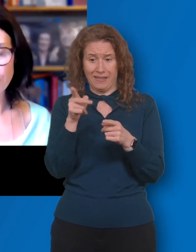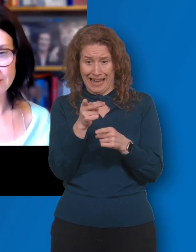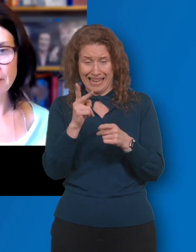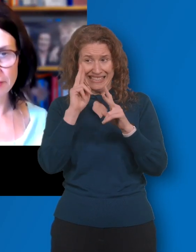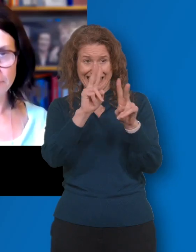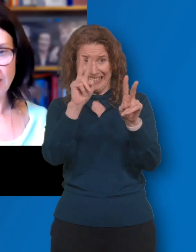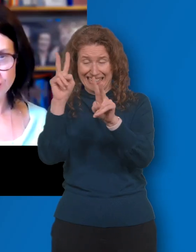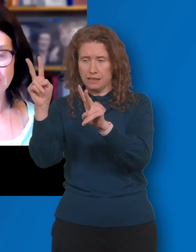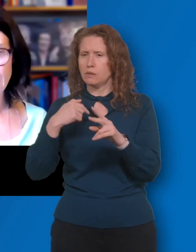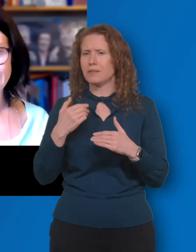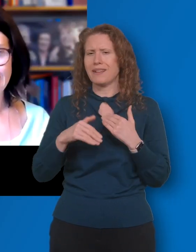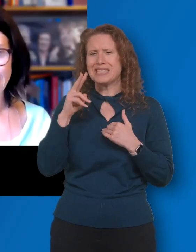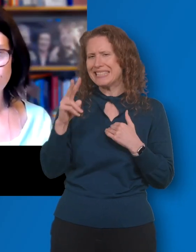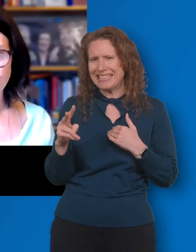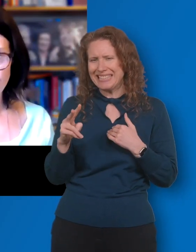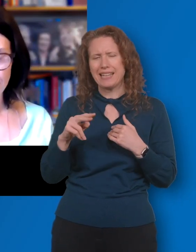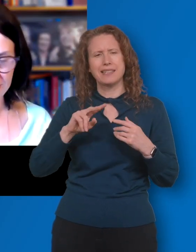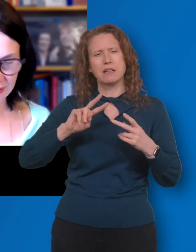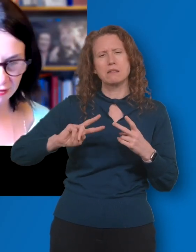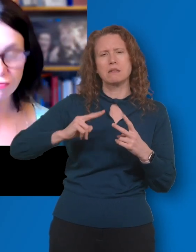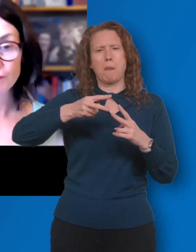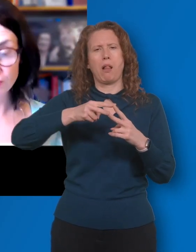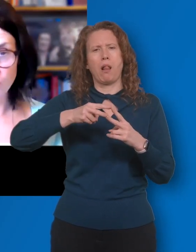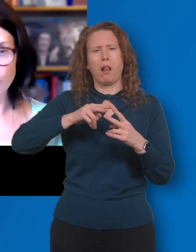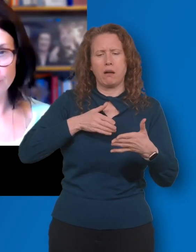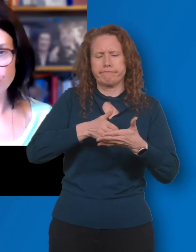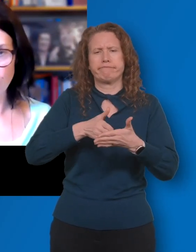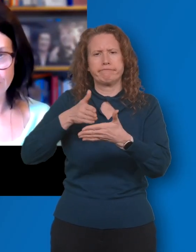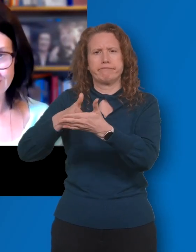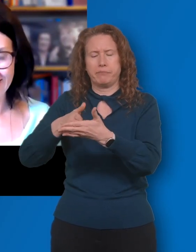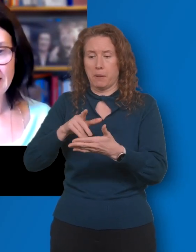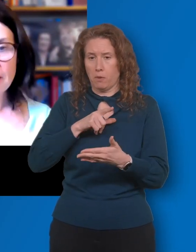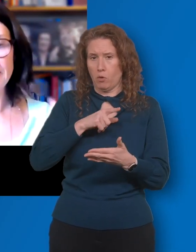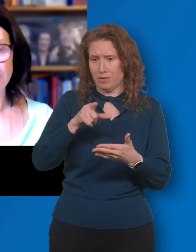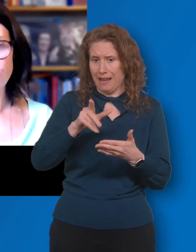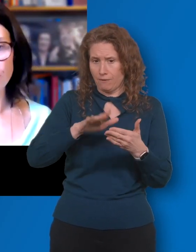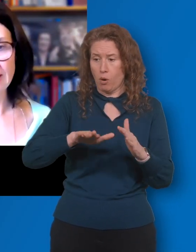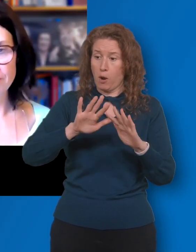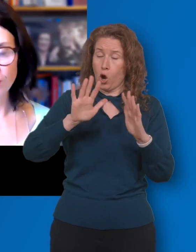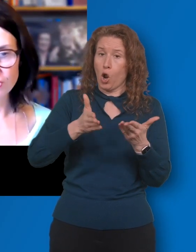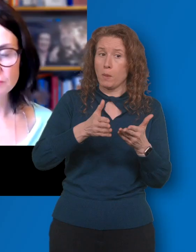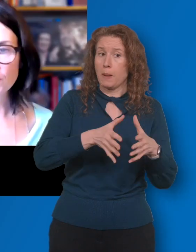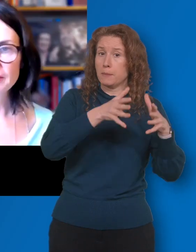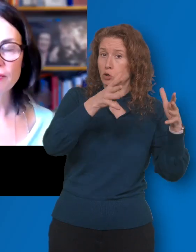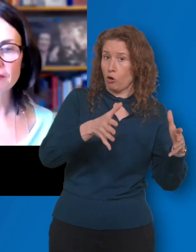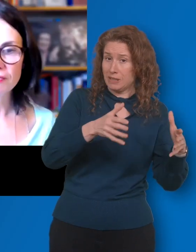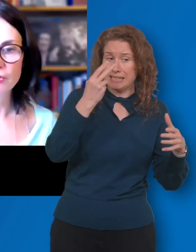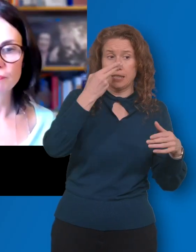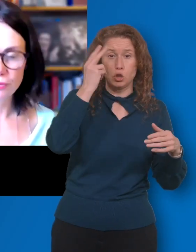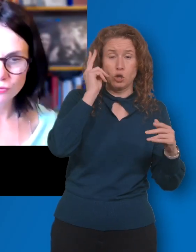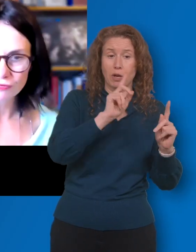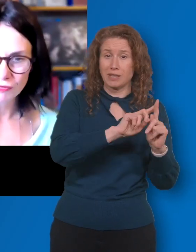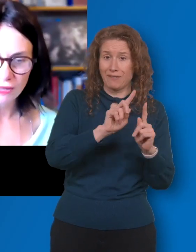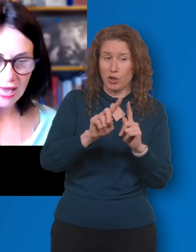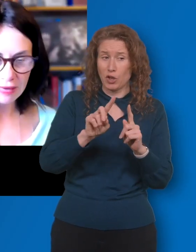talk about the double marginalization of being from the global majority, being neurodivergent. Probably one of the